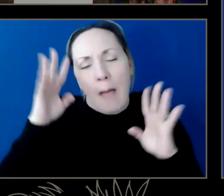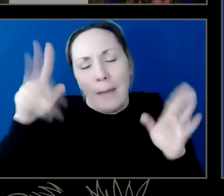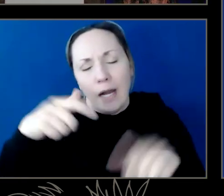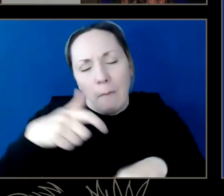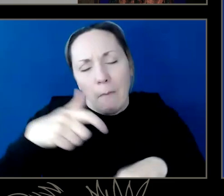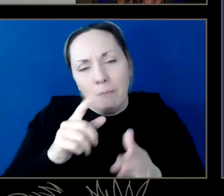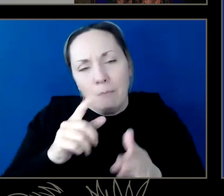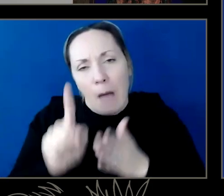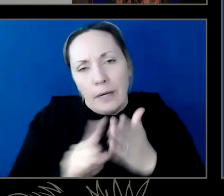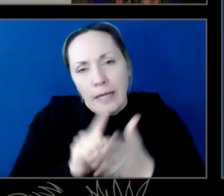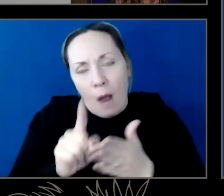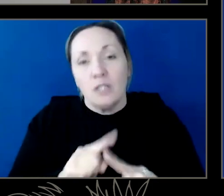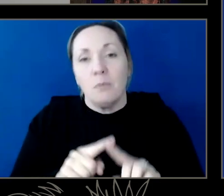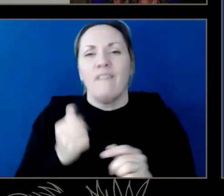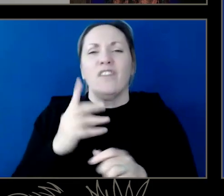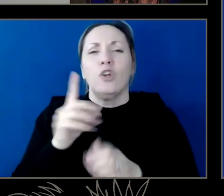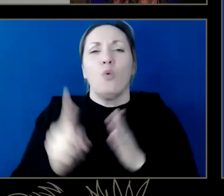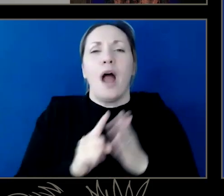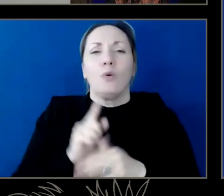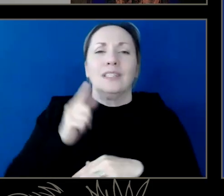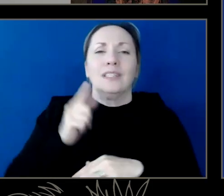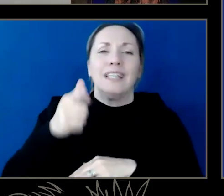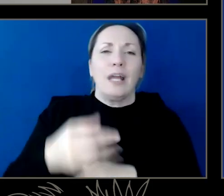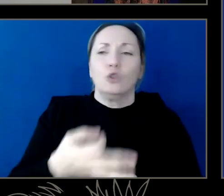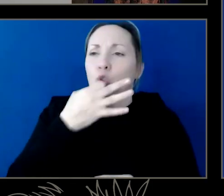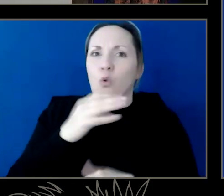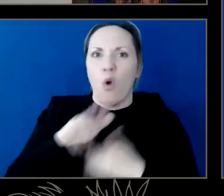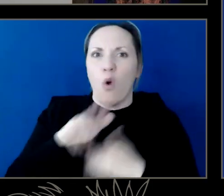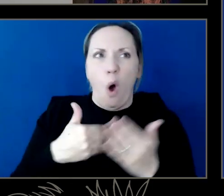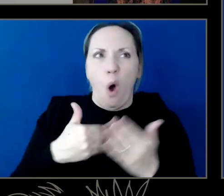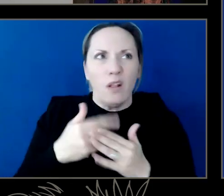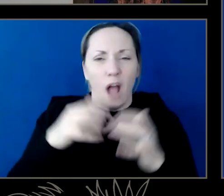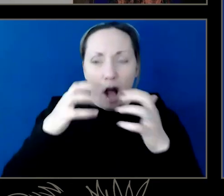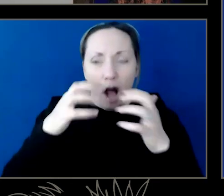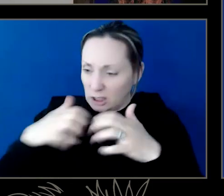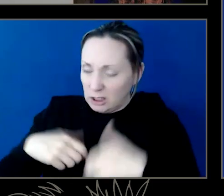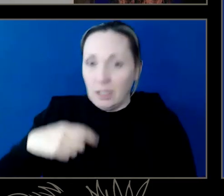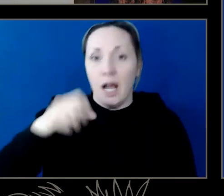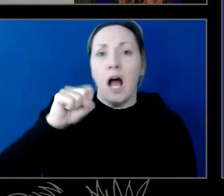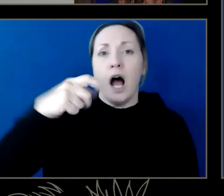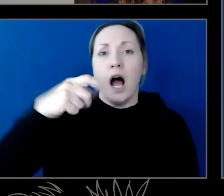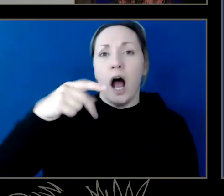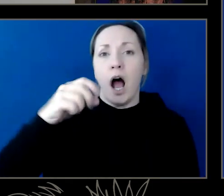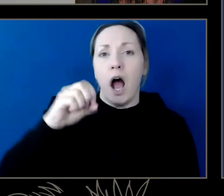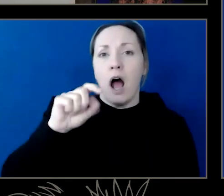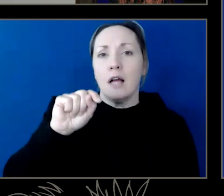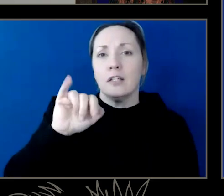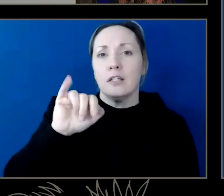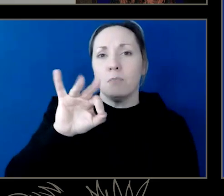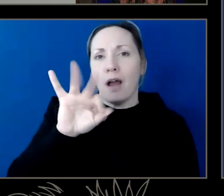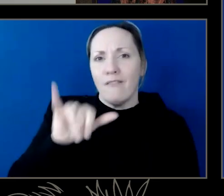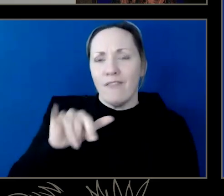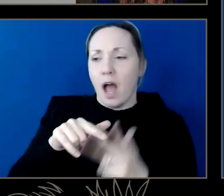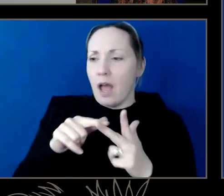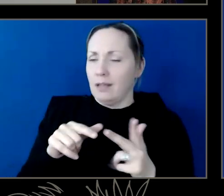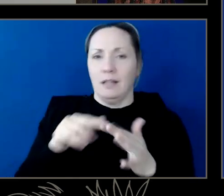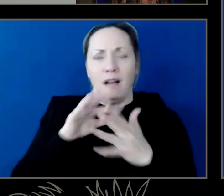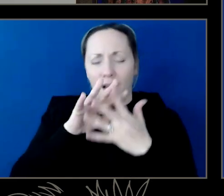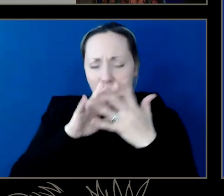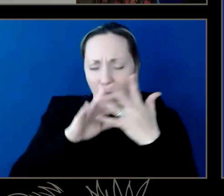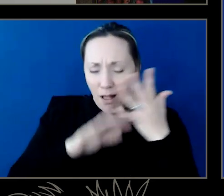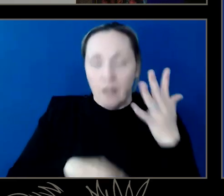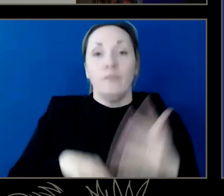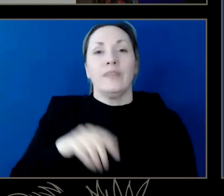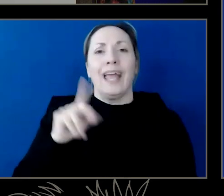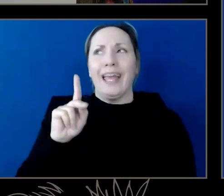A few hours later, we have these websites crashing. Spotify is down, Facebook is down. Ironically, Kik is down. And everyone's like, what's the